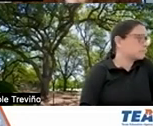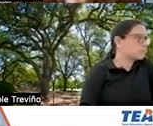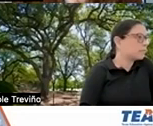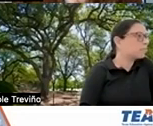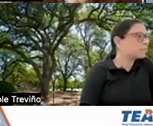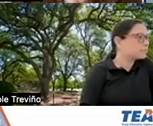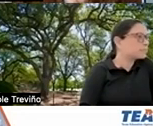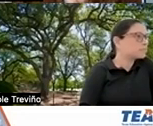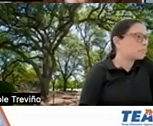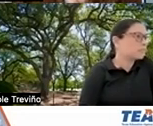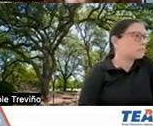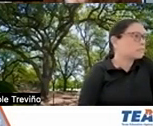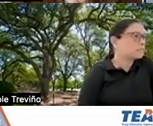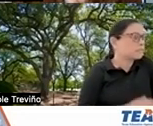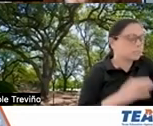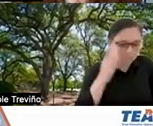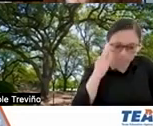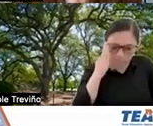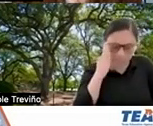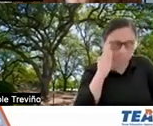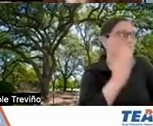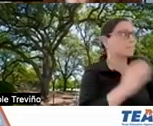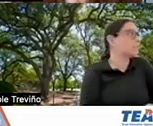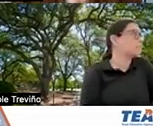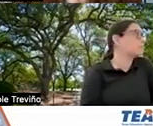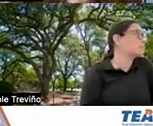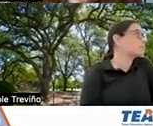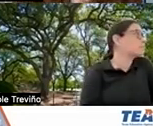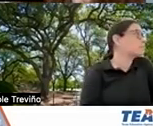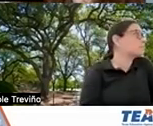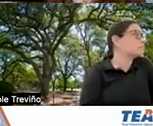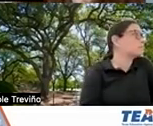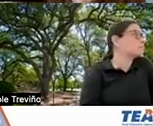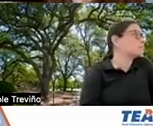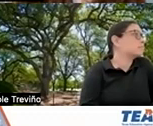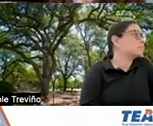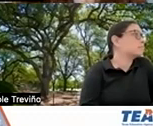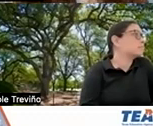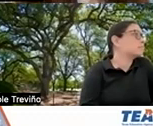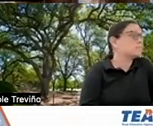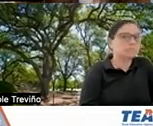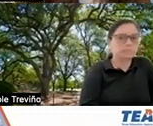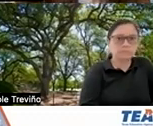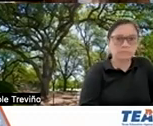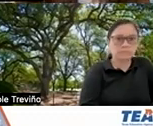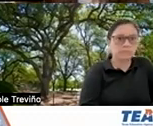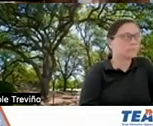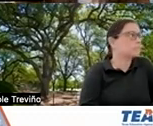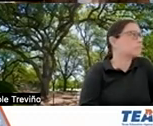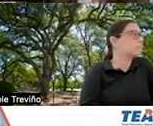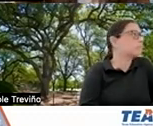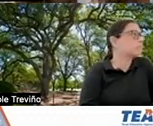Okay. So we've assigned you into four categories. And so if you flip through